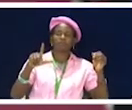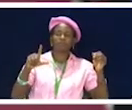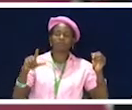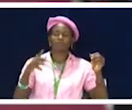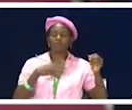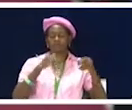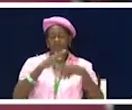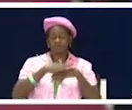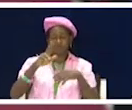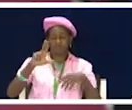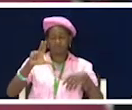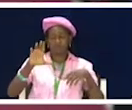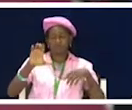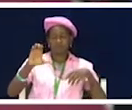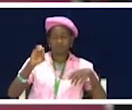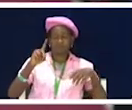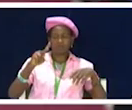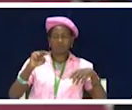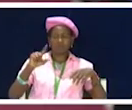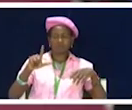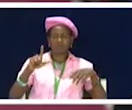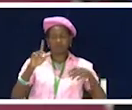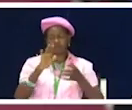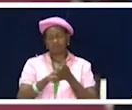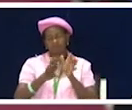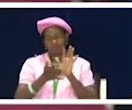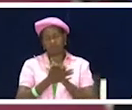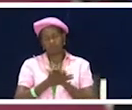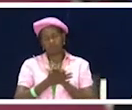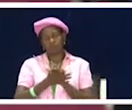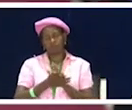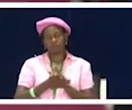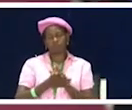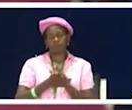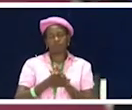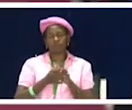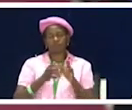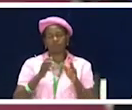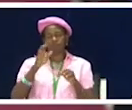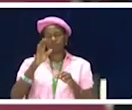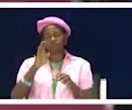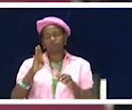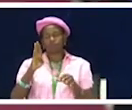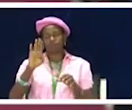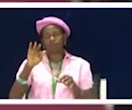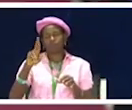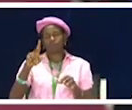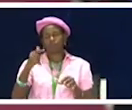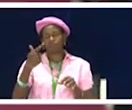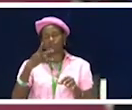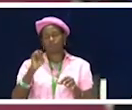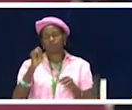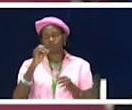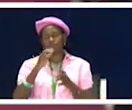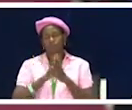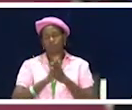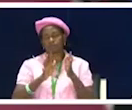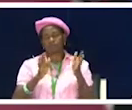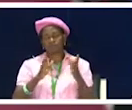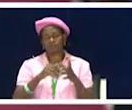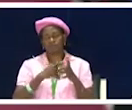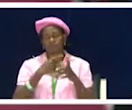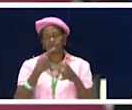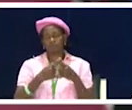And after colonel, you become brigadier general. After brigadier general, you